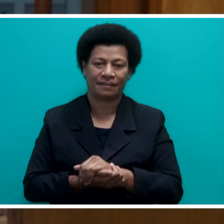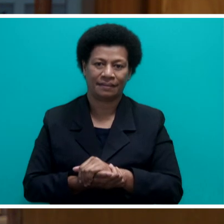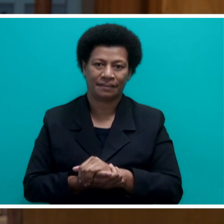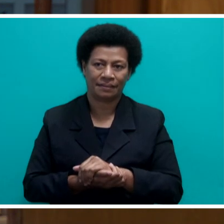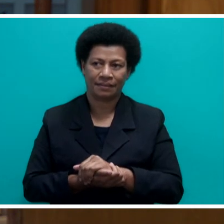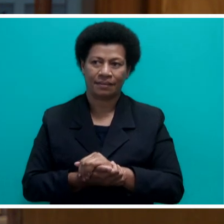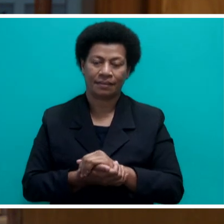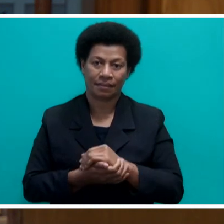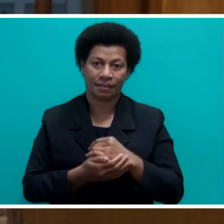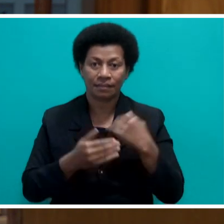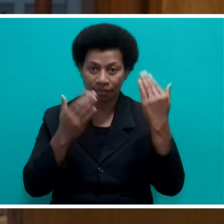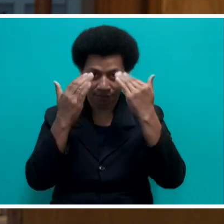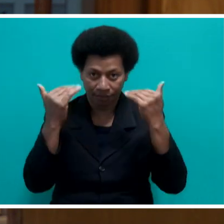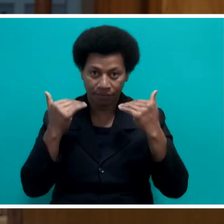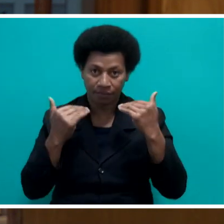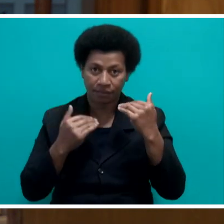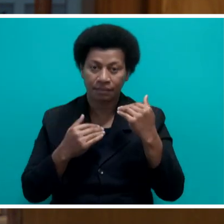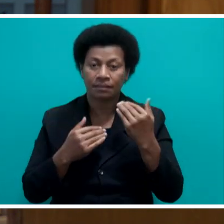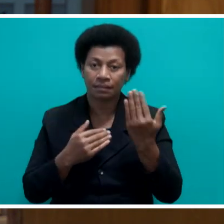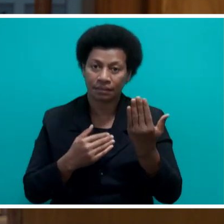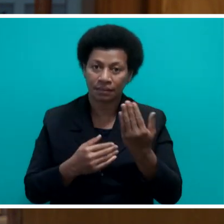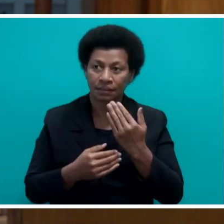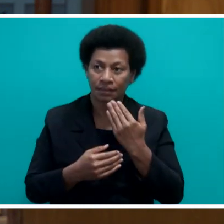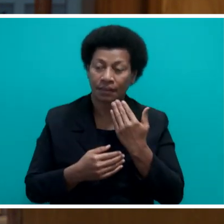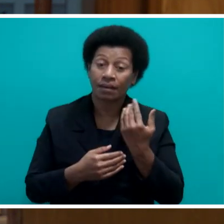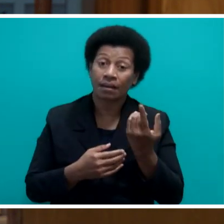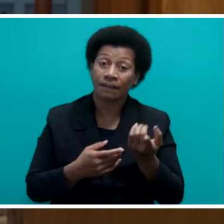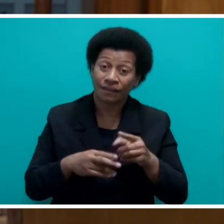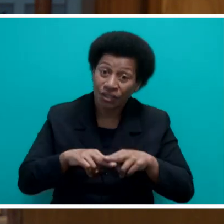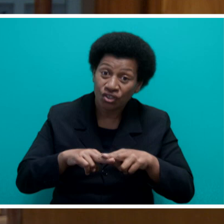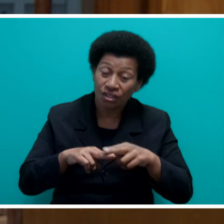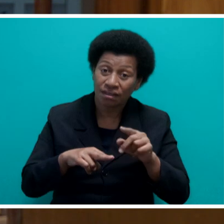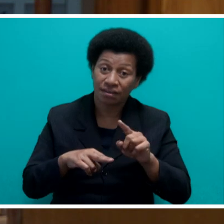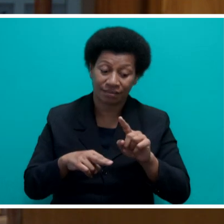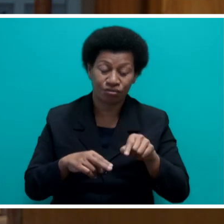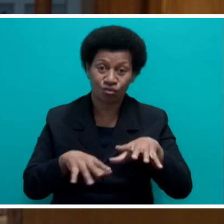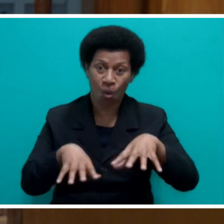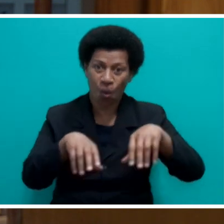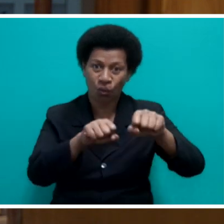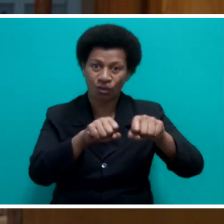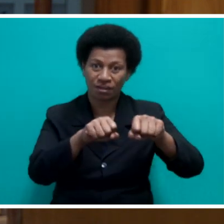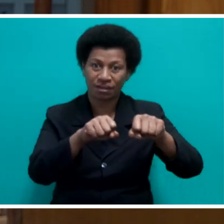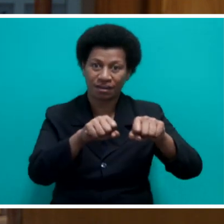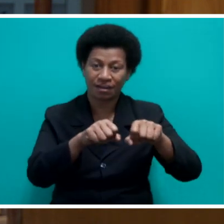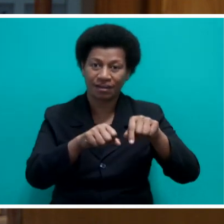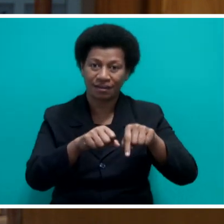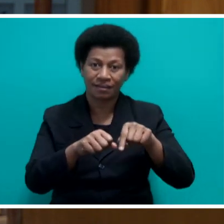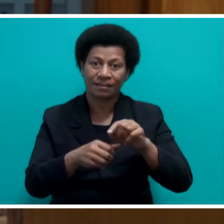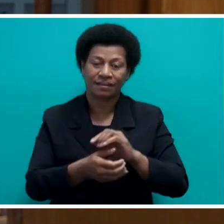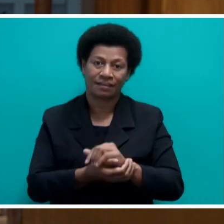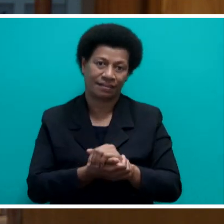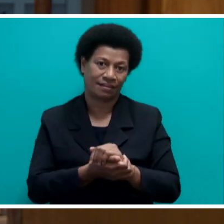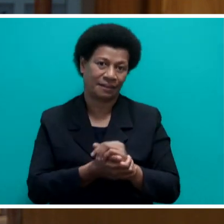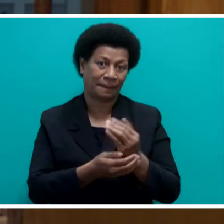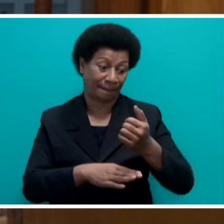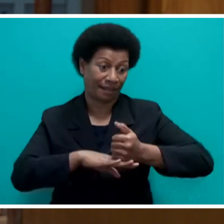Honorable Speaker, sir, for Fiji to host this historic meeting is timely, as the coalition government has